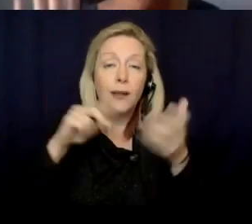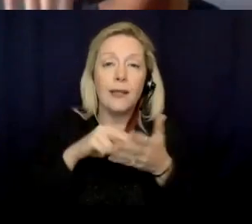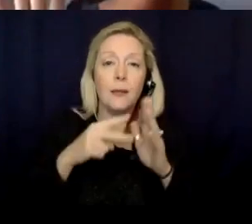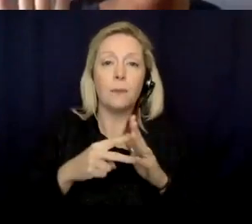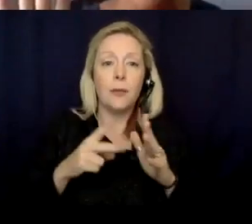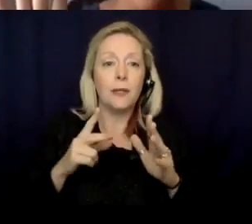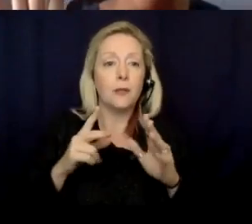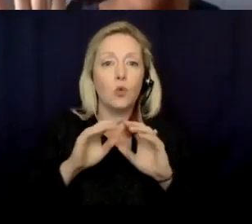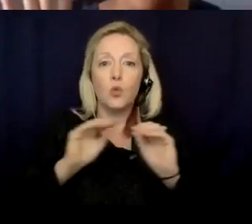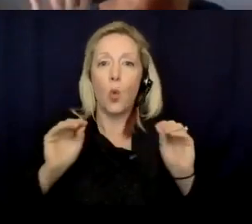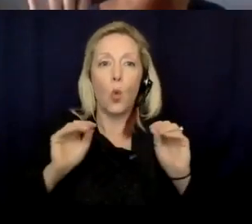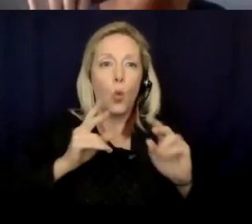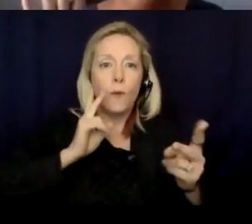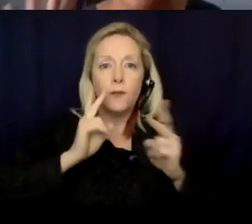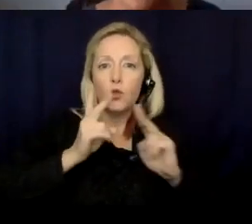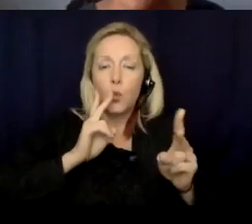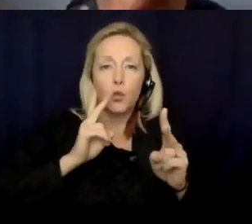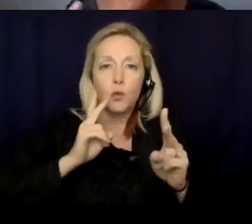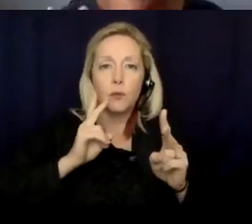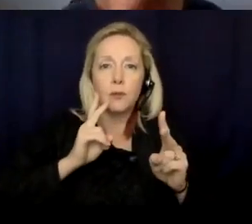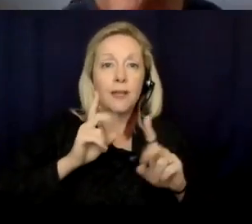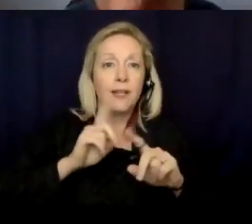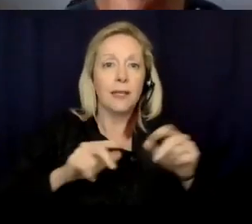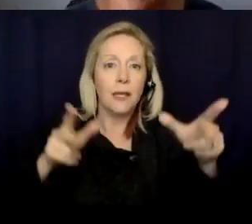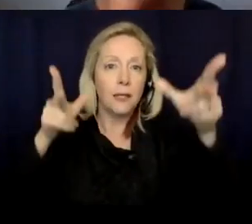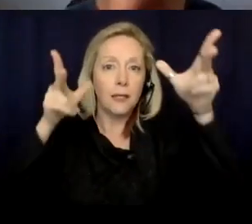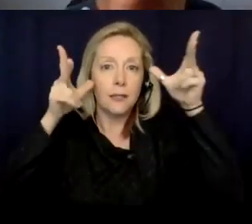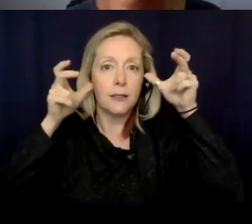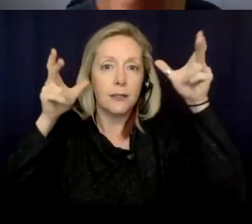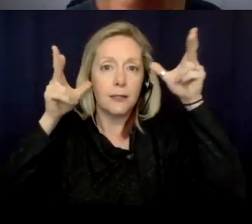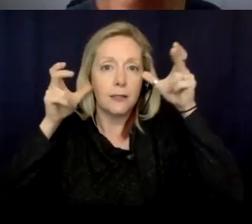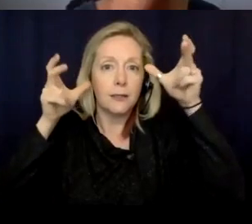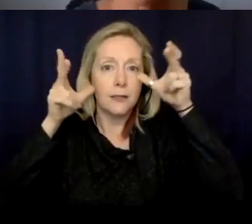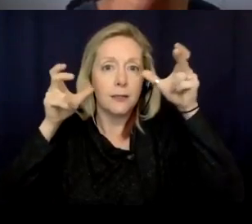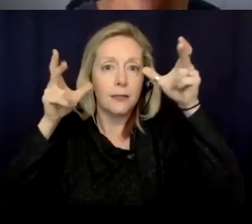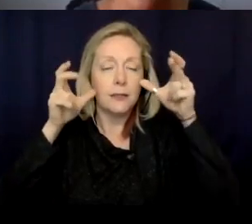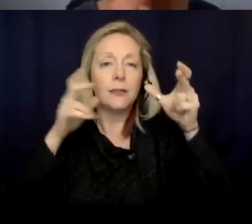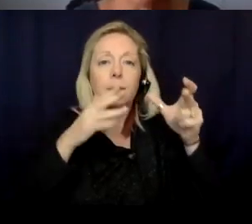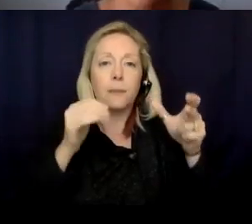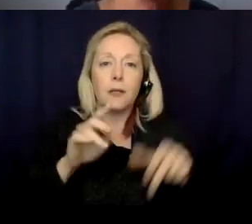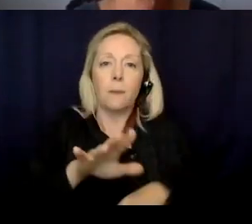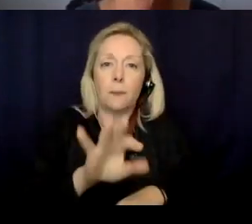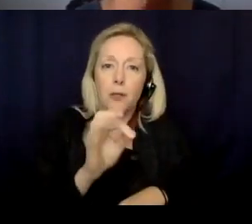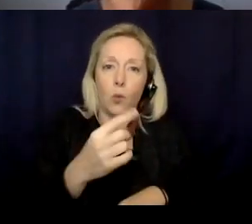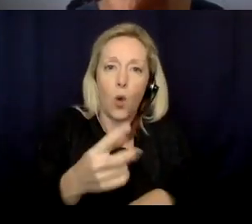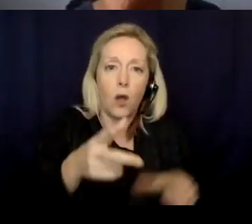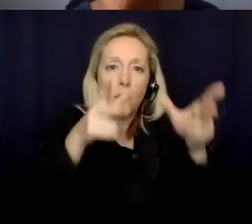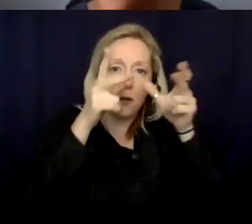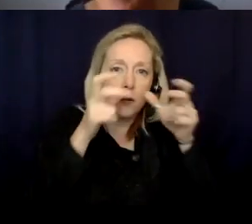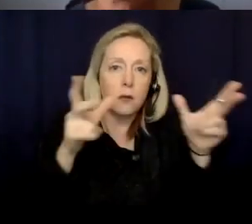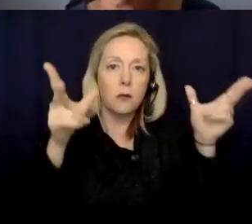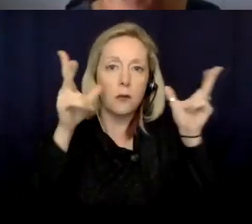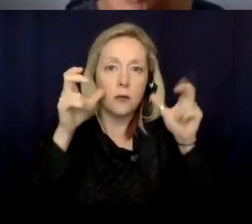we won't put anything up visually. We have to really look and know our child and know